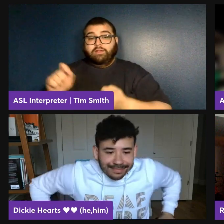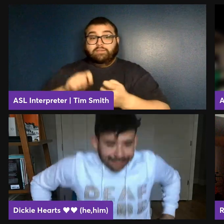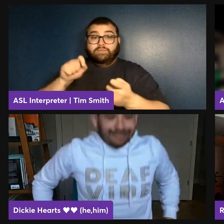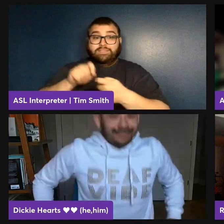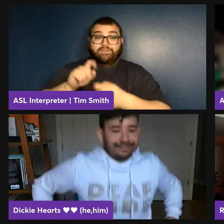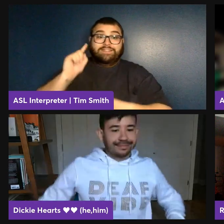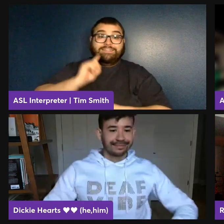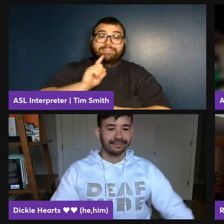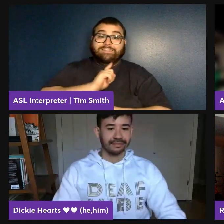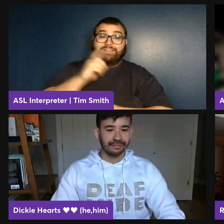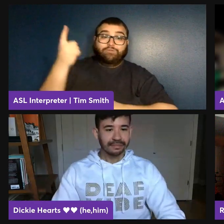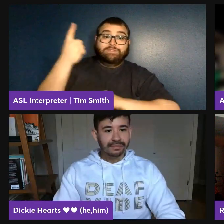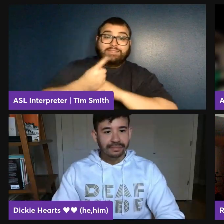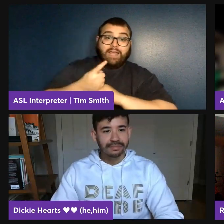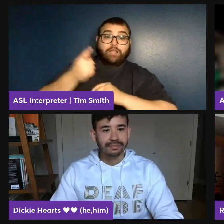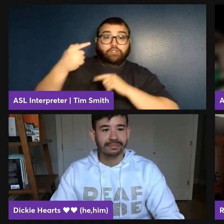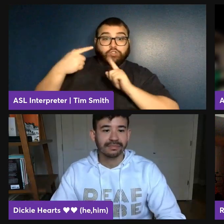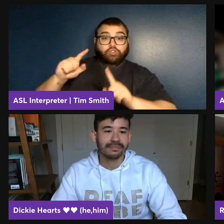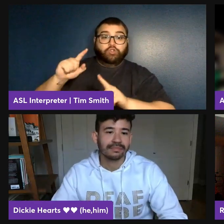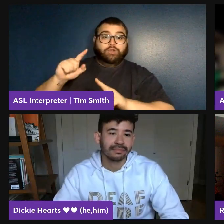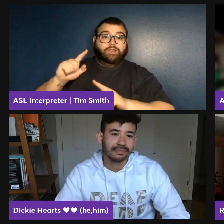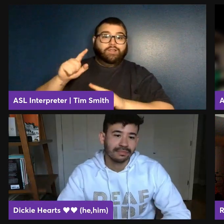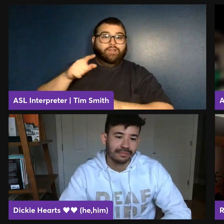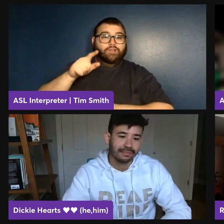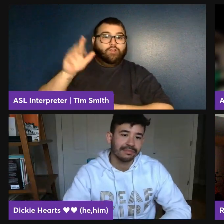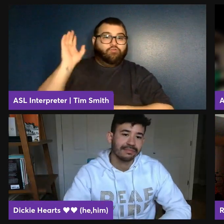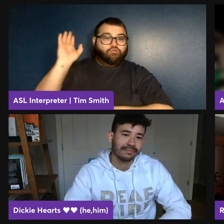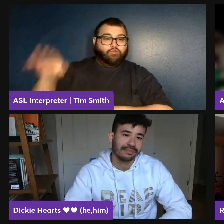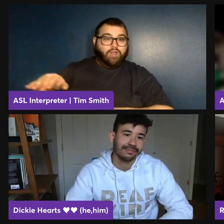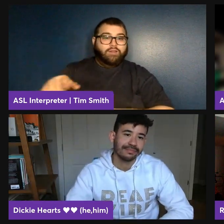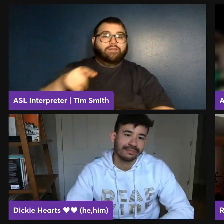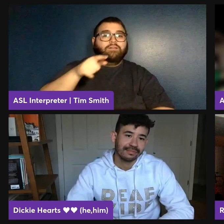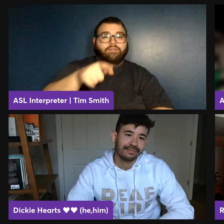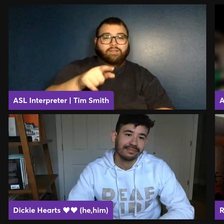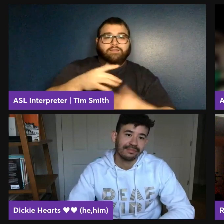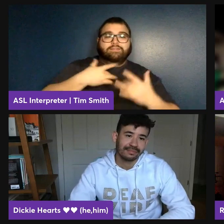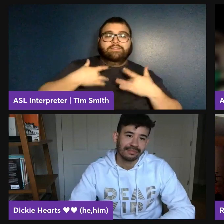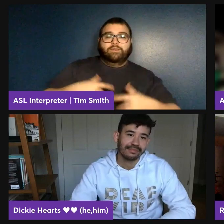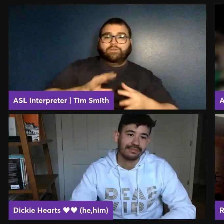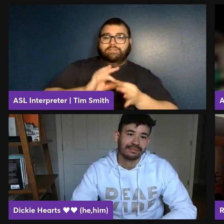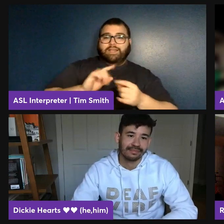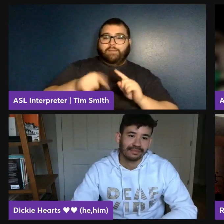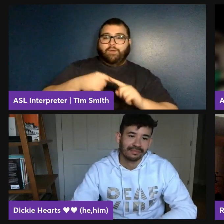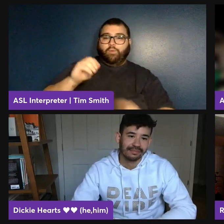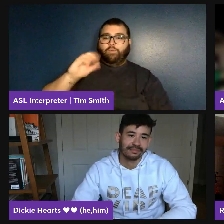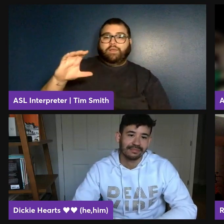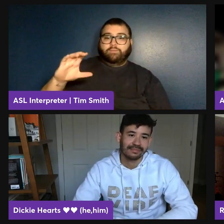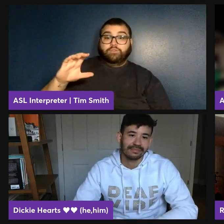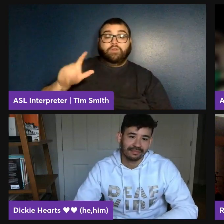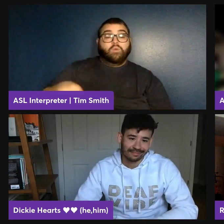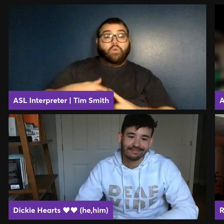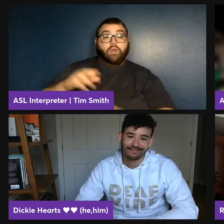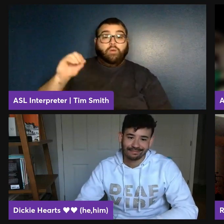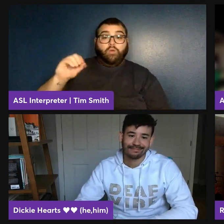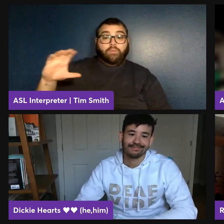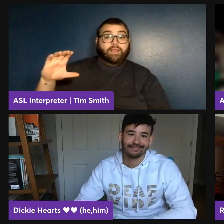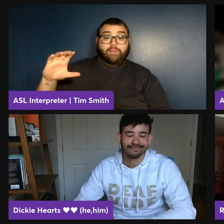single day during a run, as Dickie was describing, for something like open captions. When honestly, open captions are so,